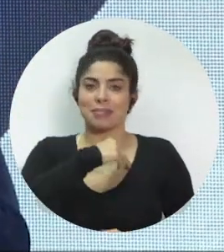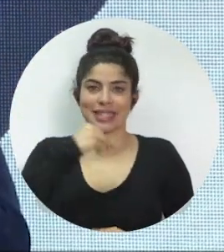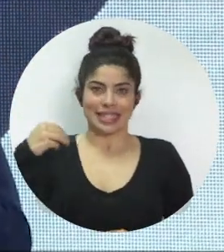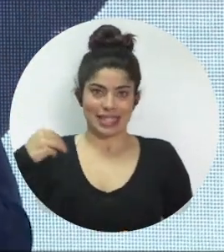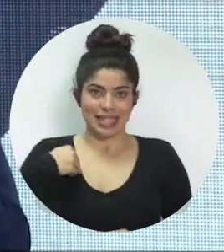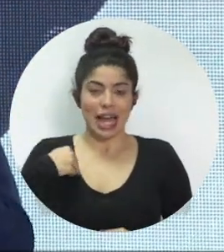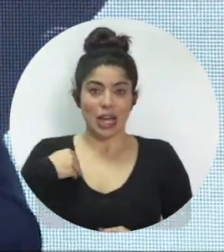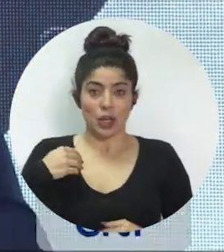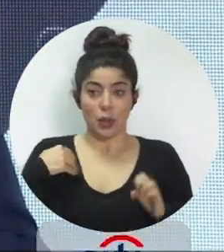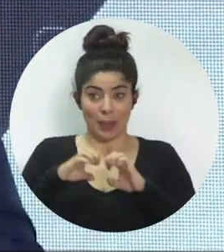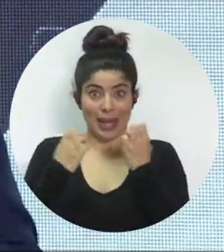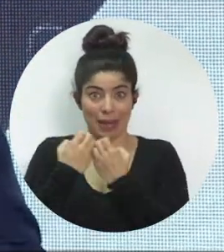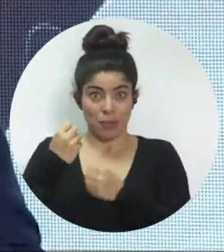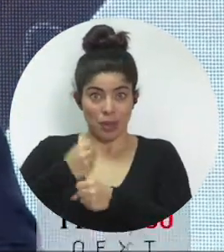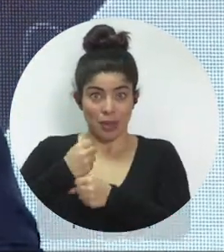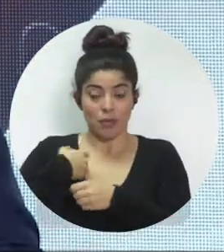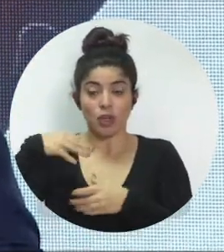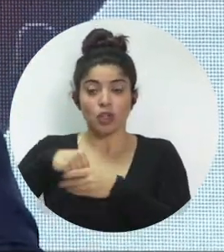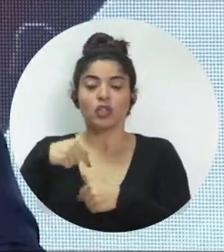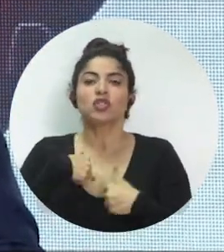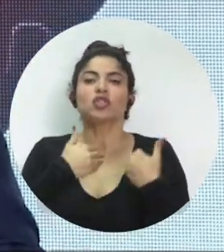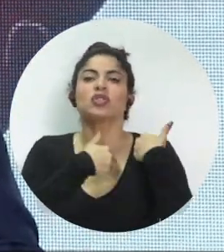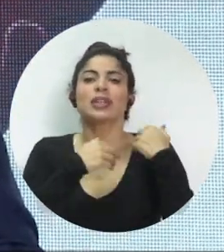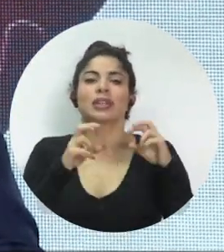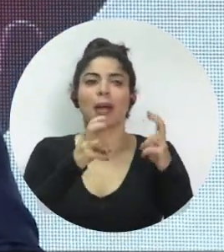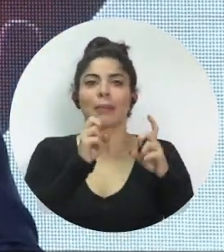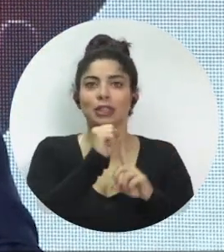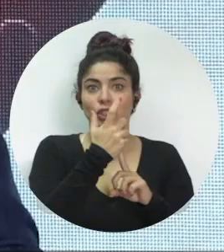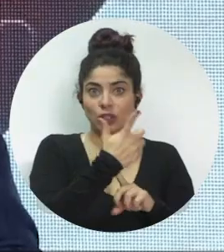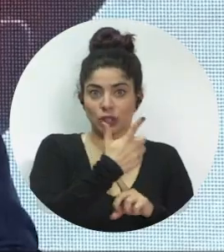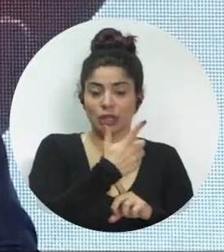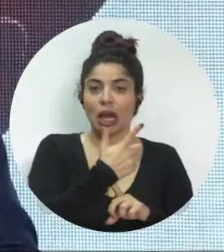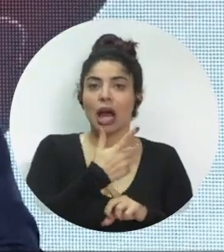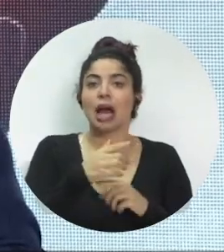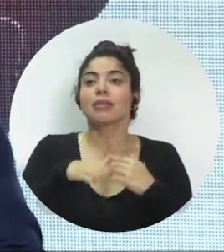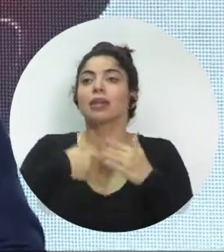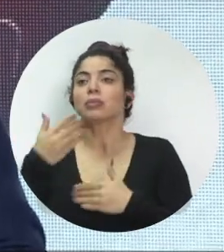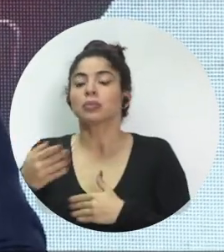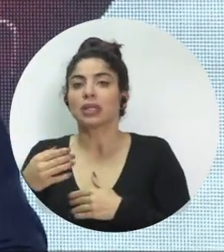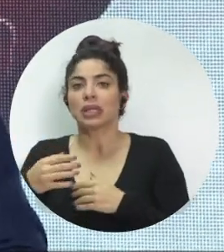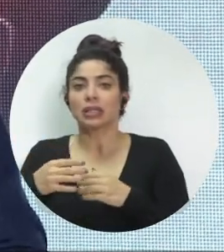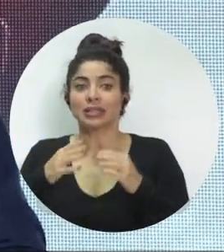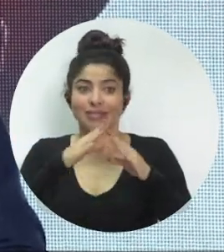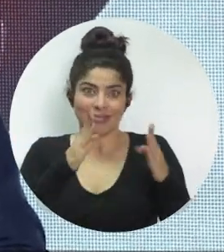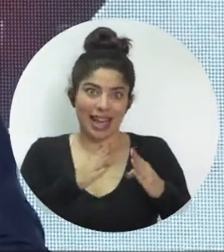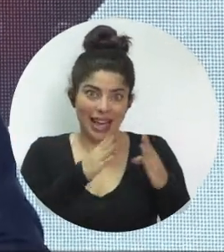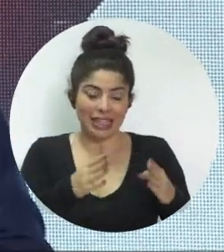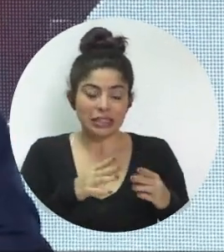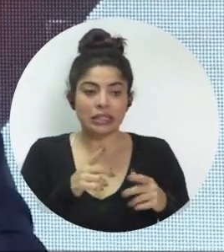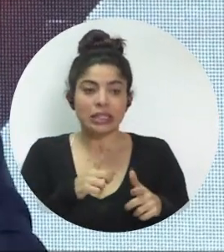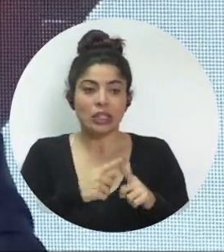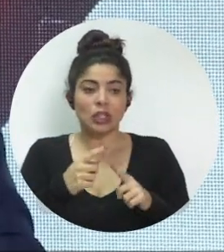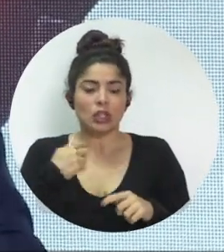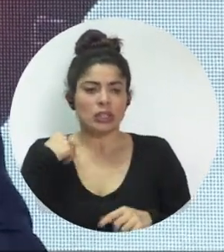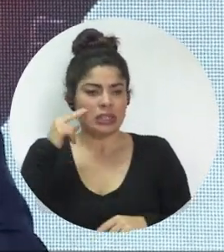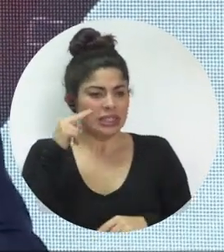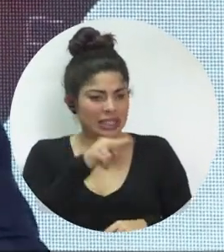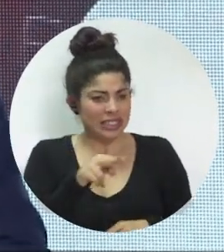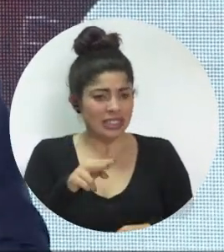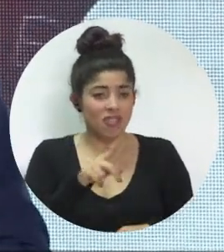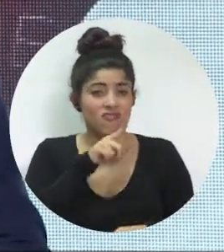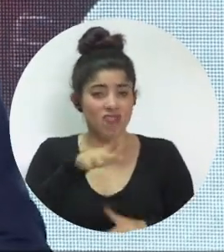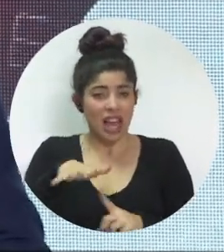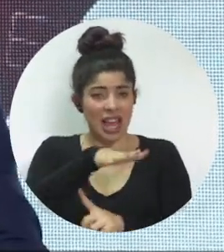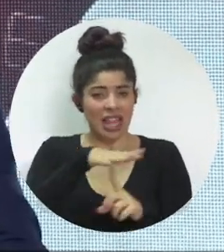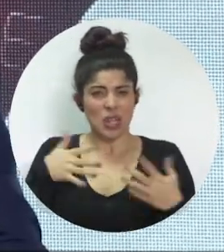as a world. I used to have a minister, when I was minister in the cabinet, I was minister of social affairs, he was minister of